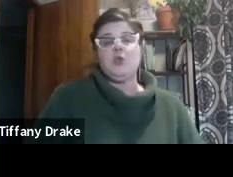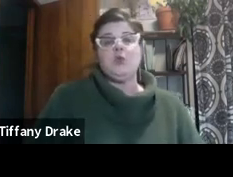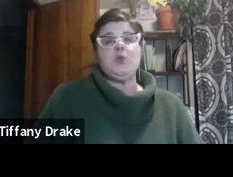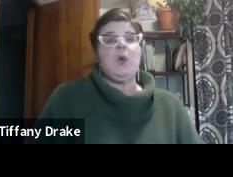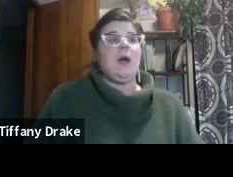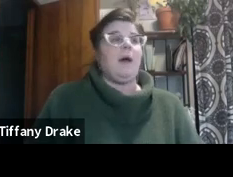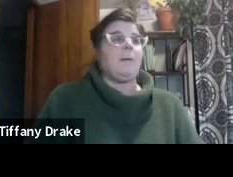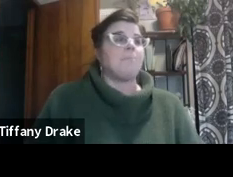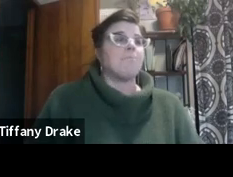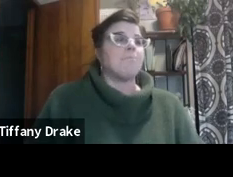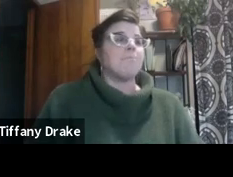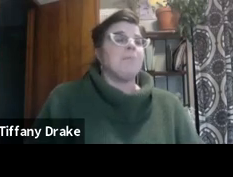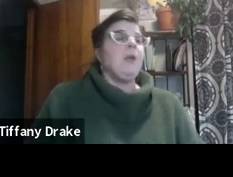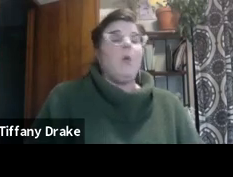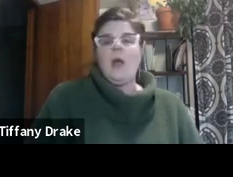to